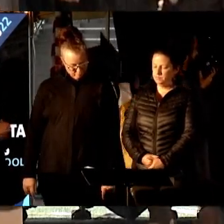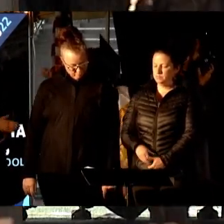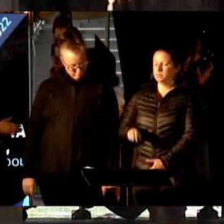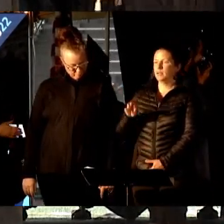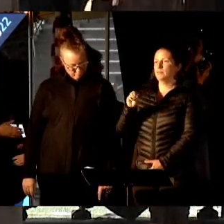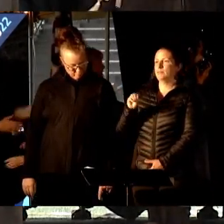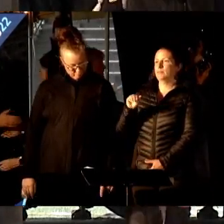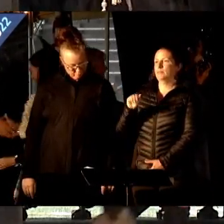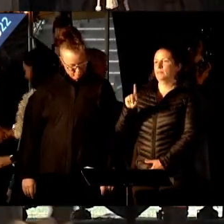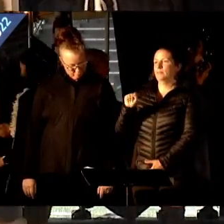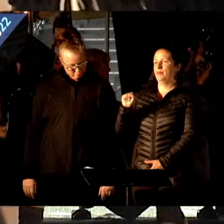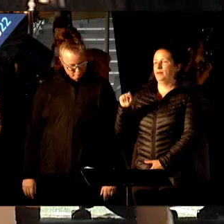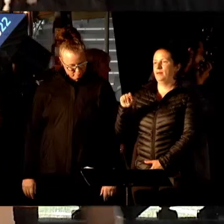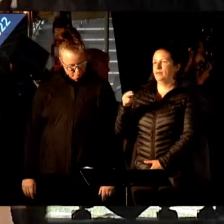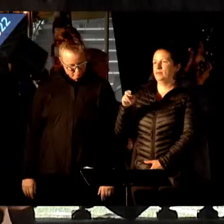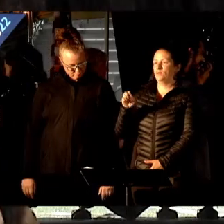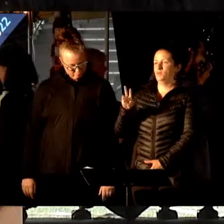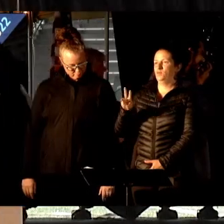Matthew Webb.